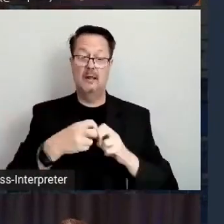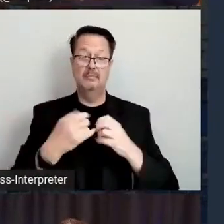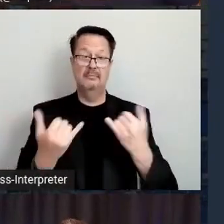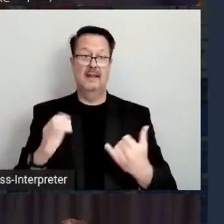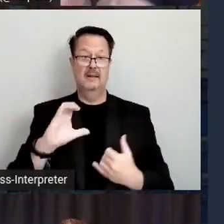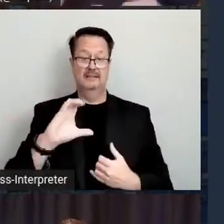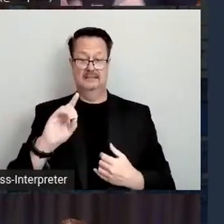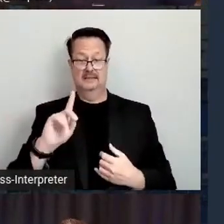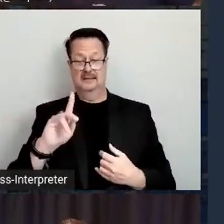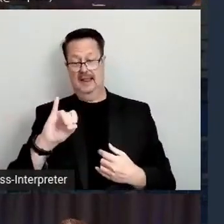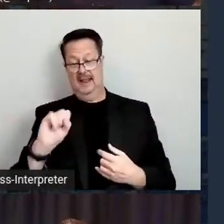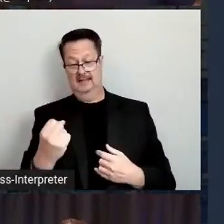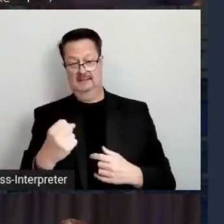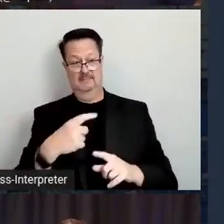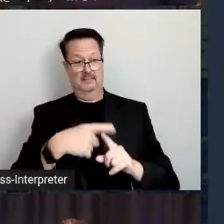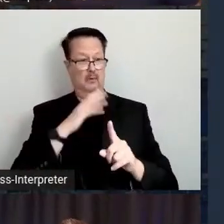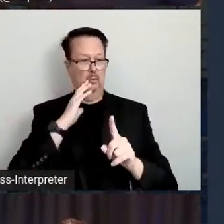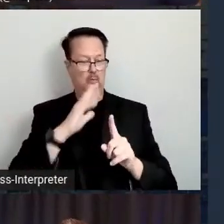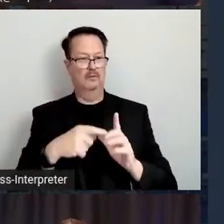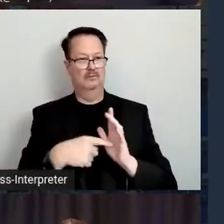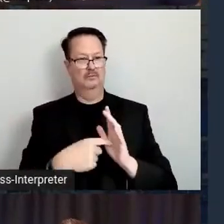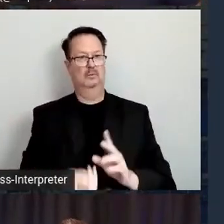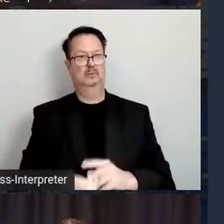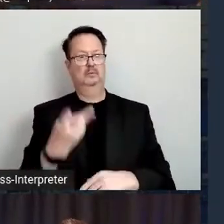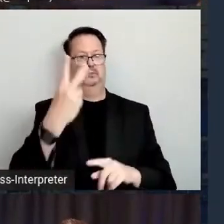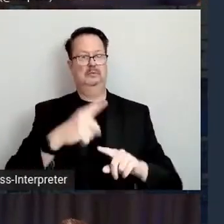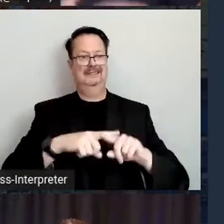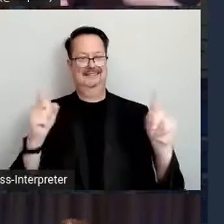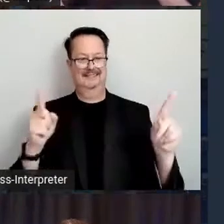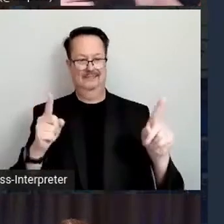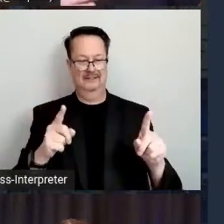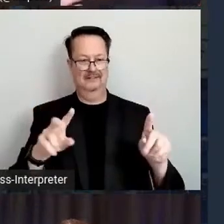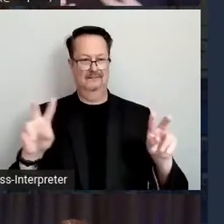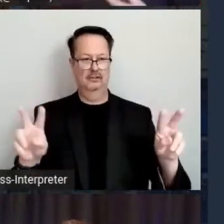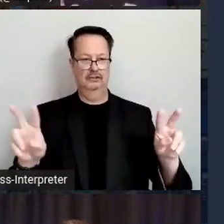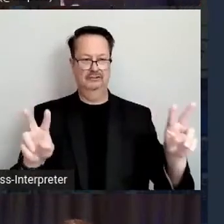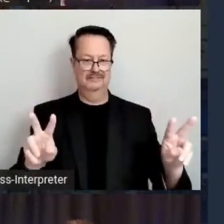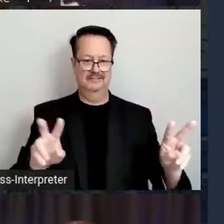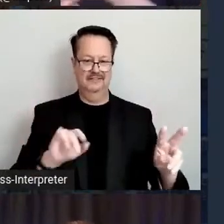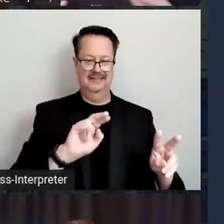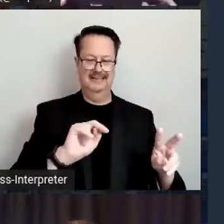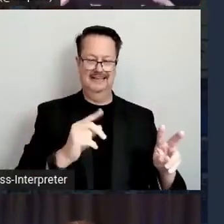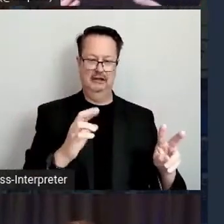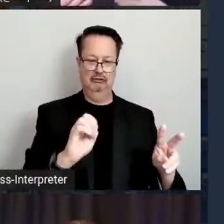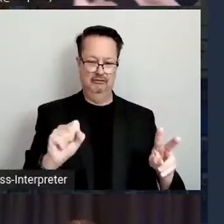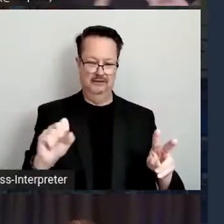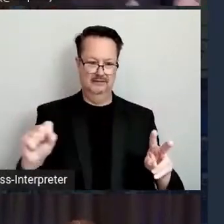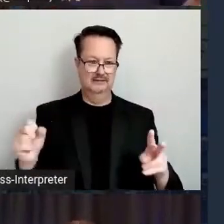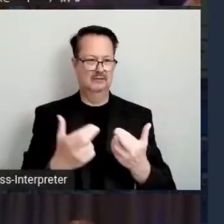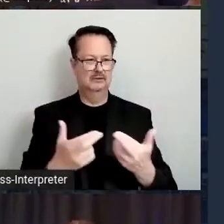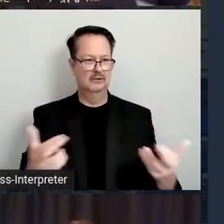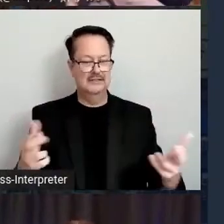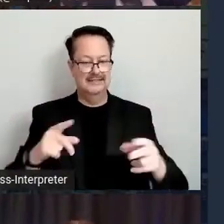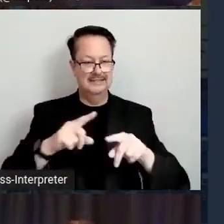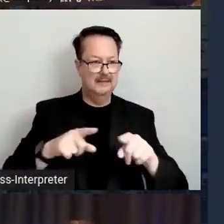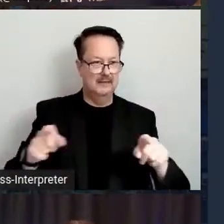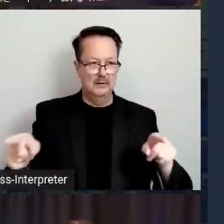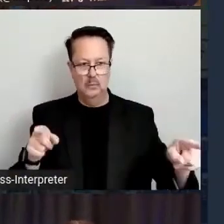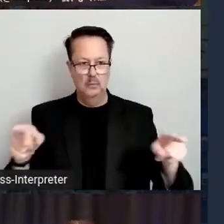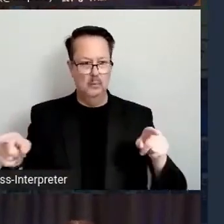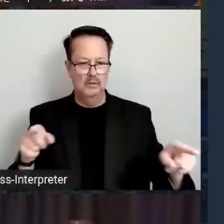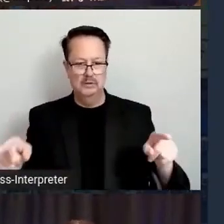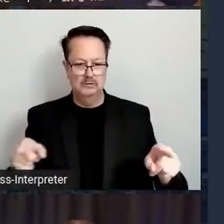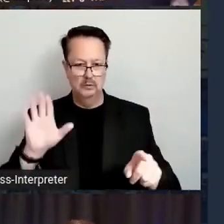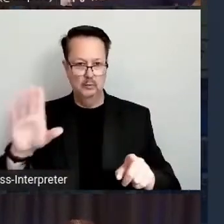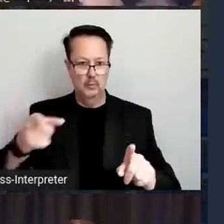will expose two different versions of the Ingress resource. And depending on what Kubernetes version you're actually